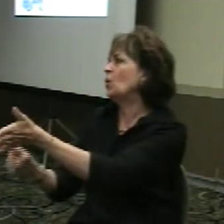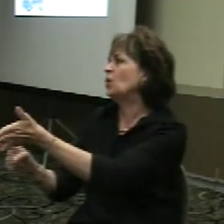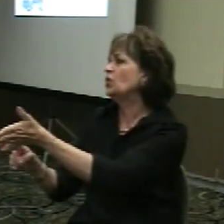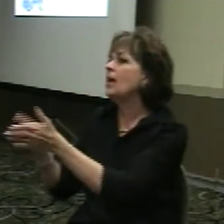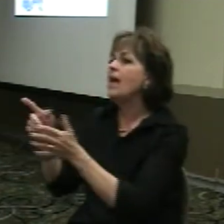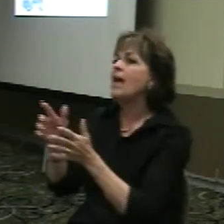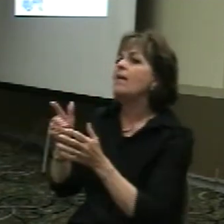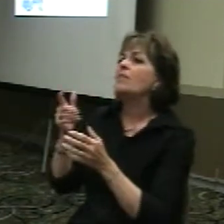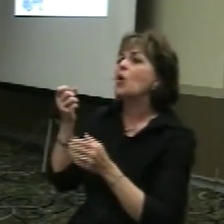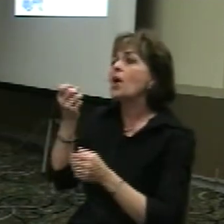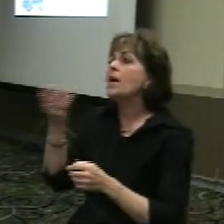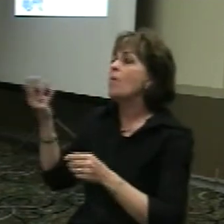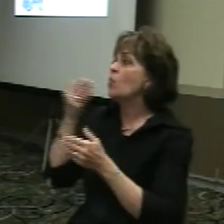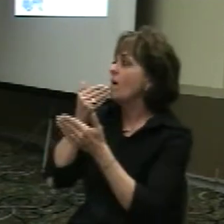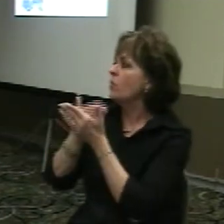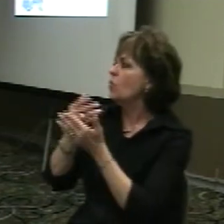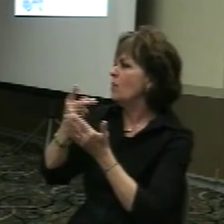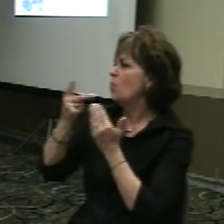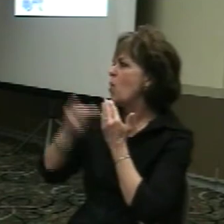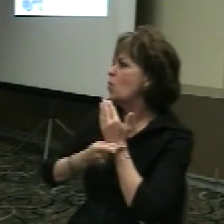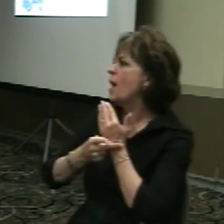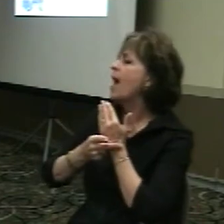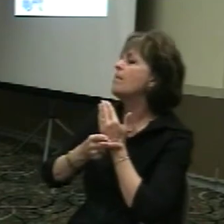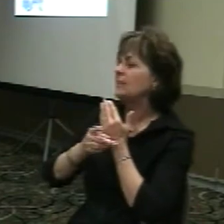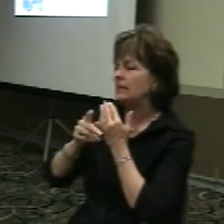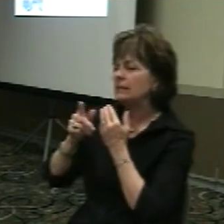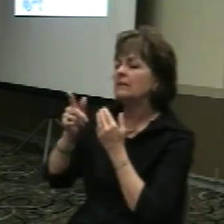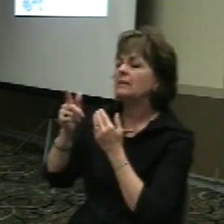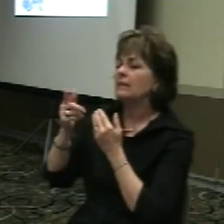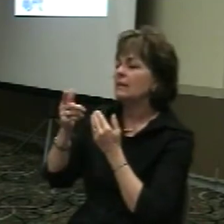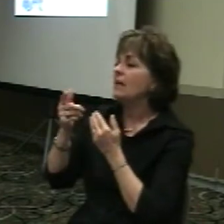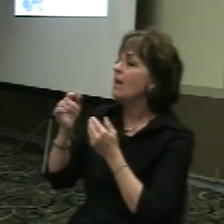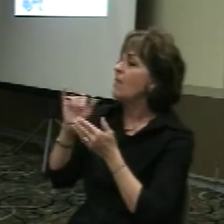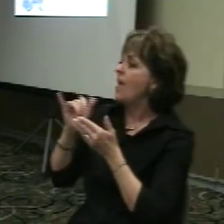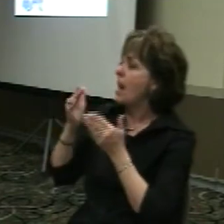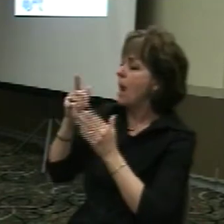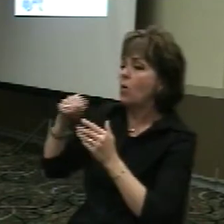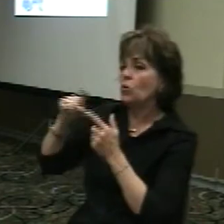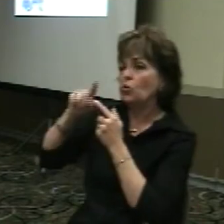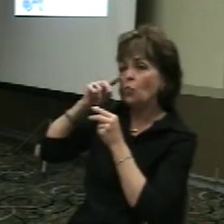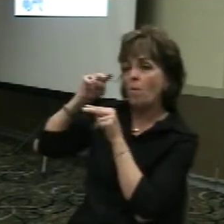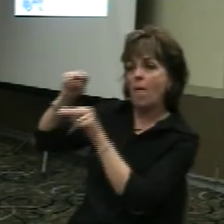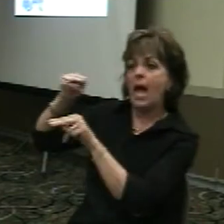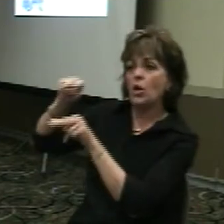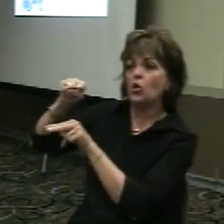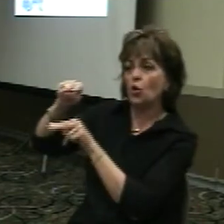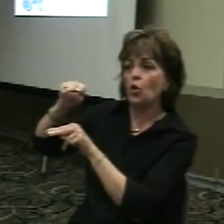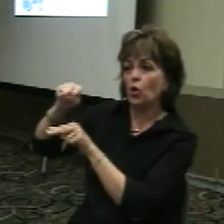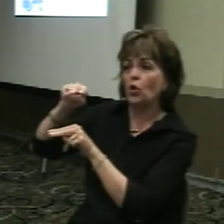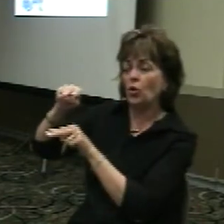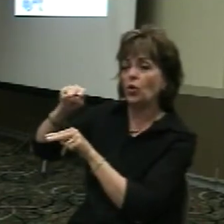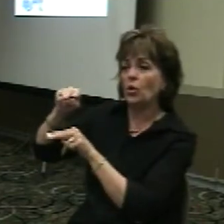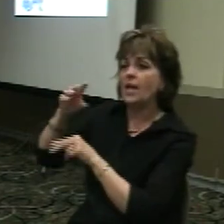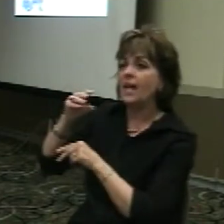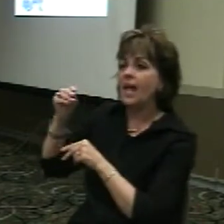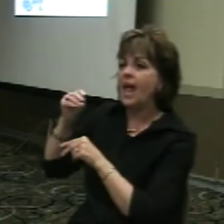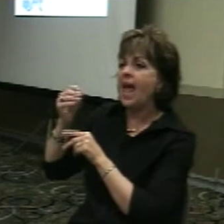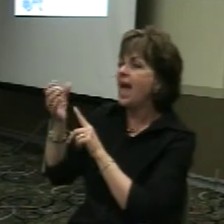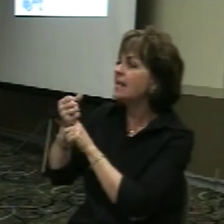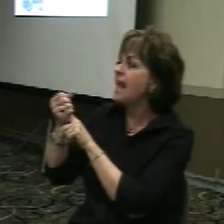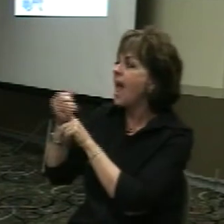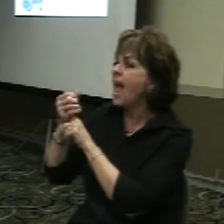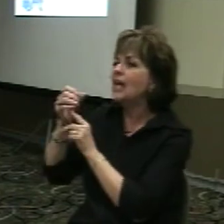There are a number of good programs that are out there that allow you to monitor and